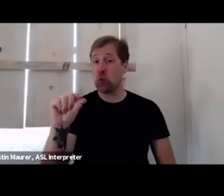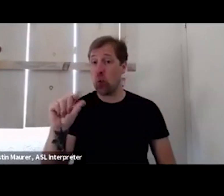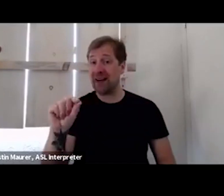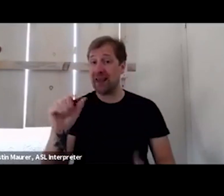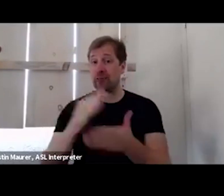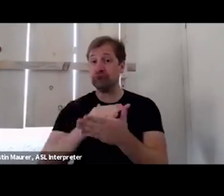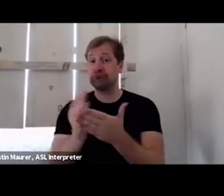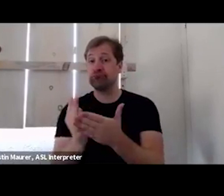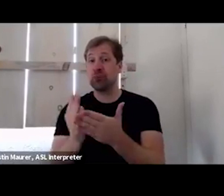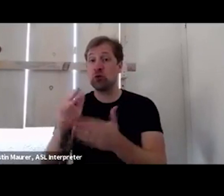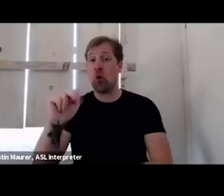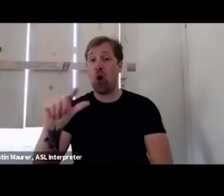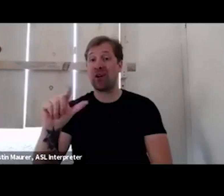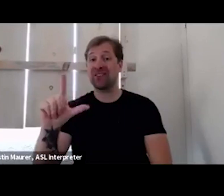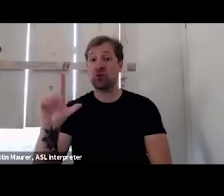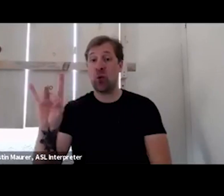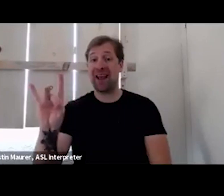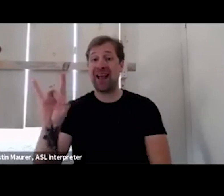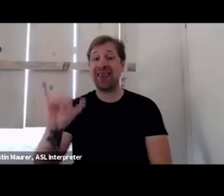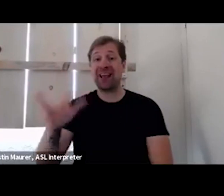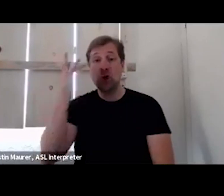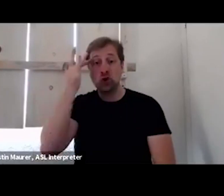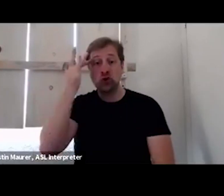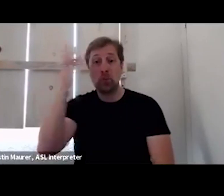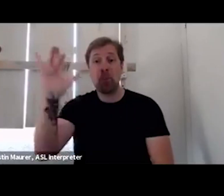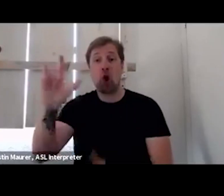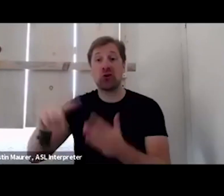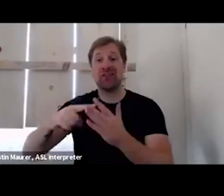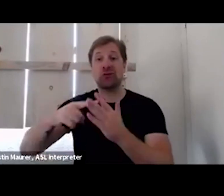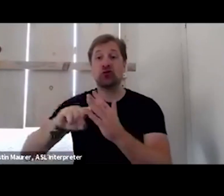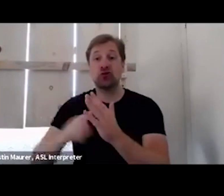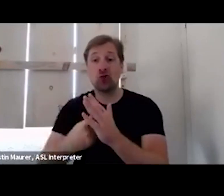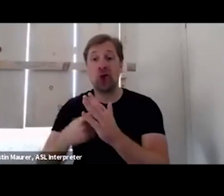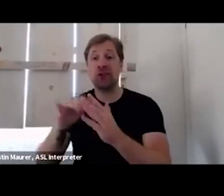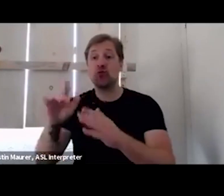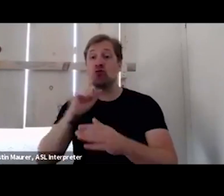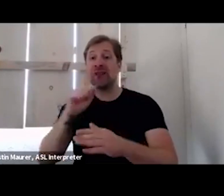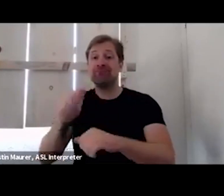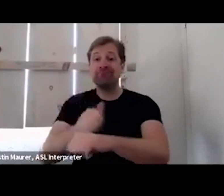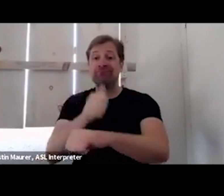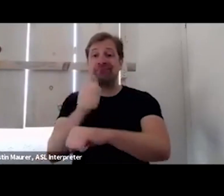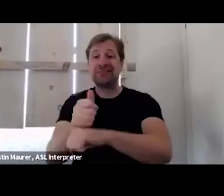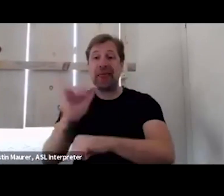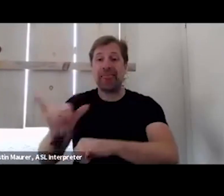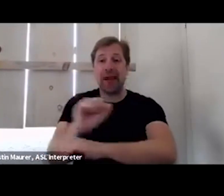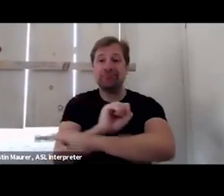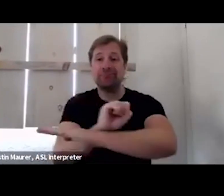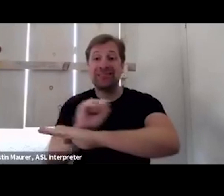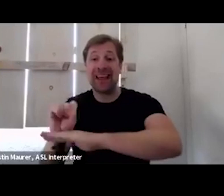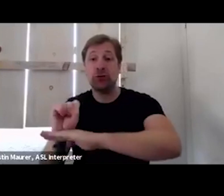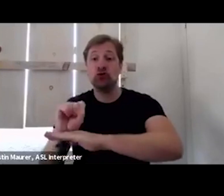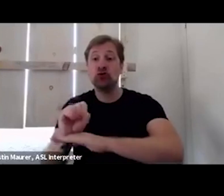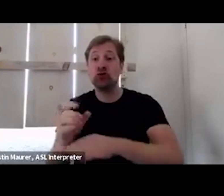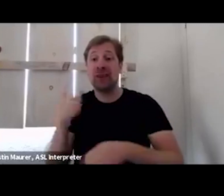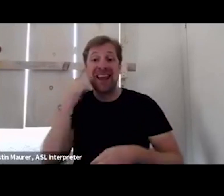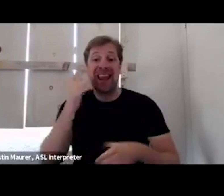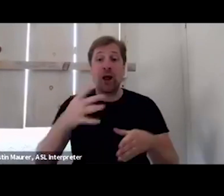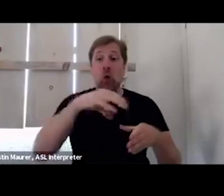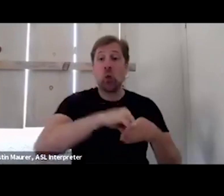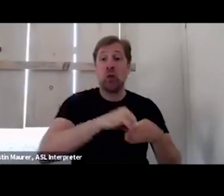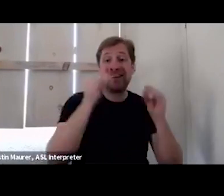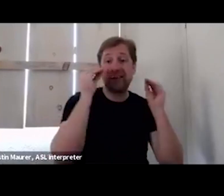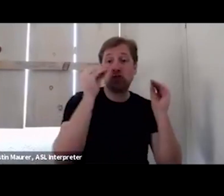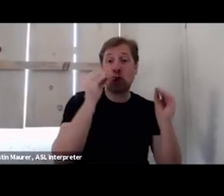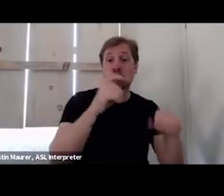year to set the stage for teaching and learning, including using instructional time for walkthrough